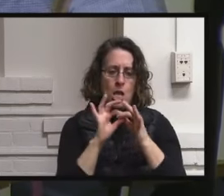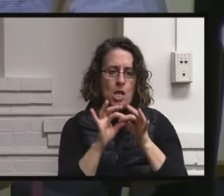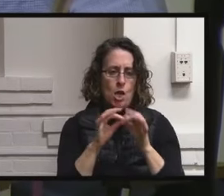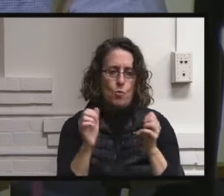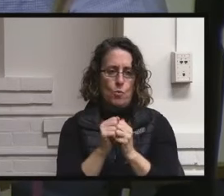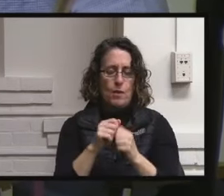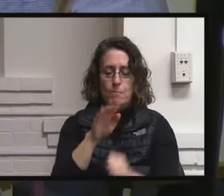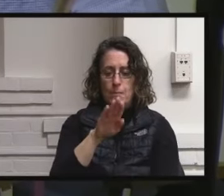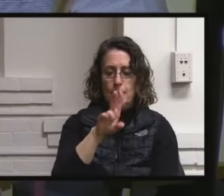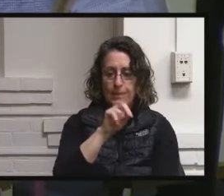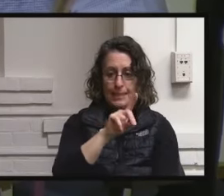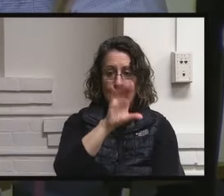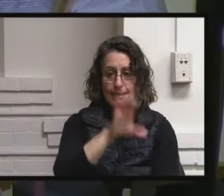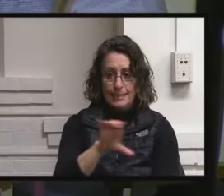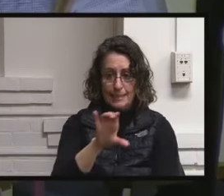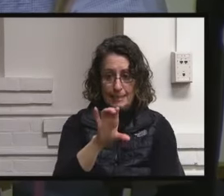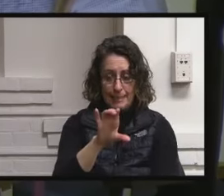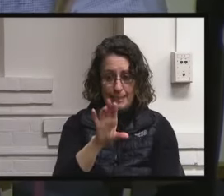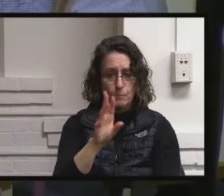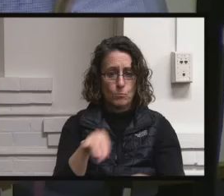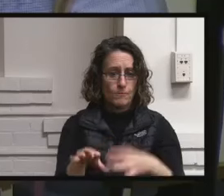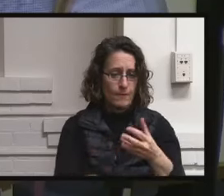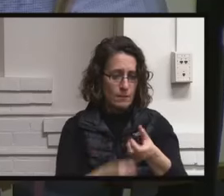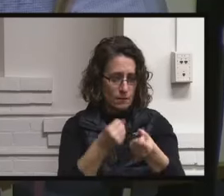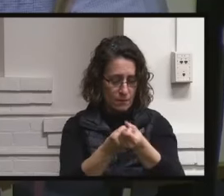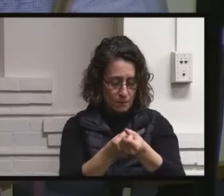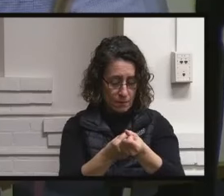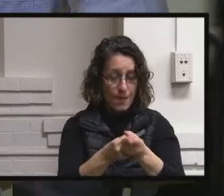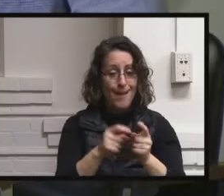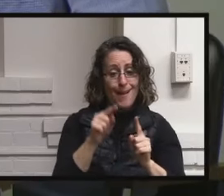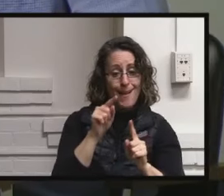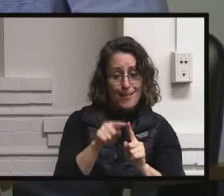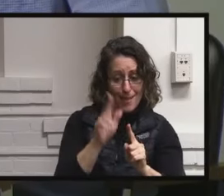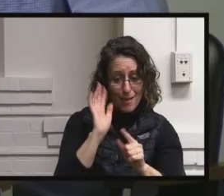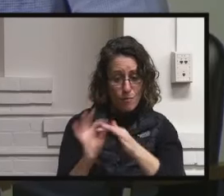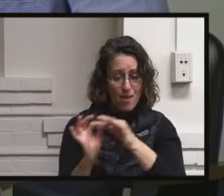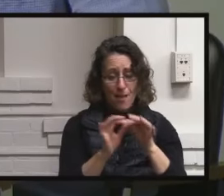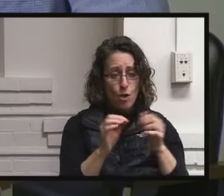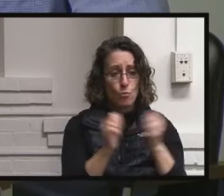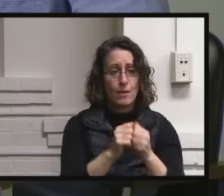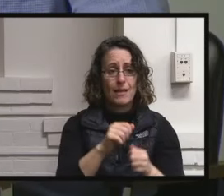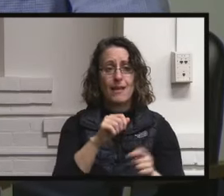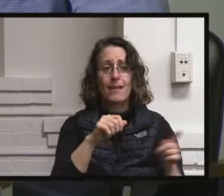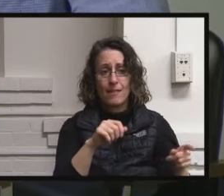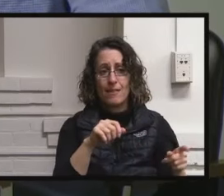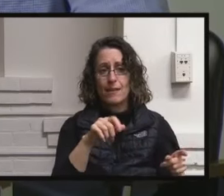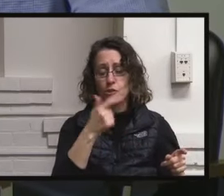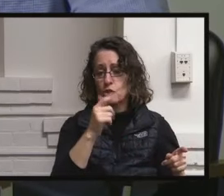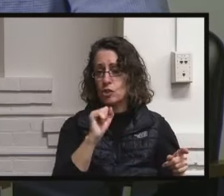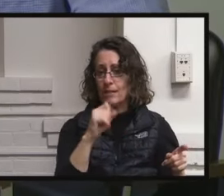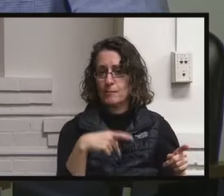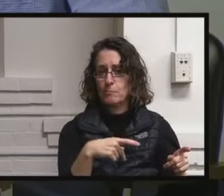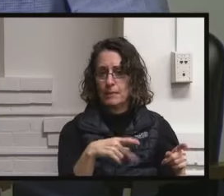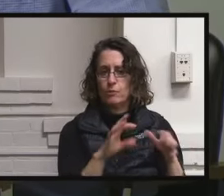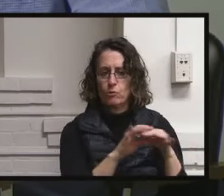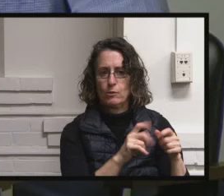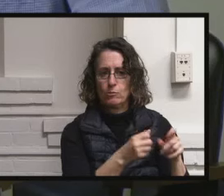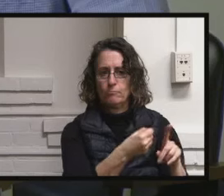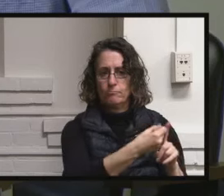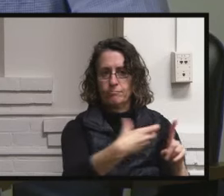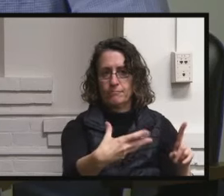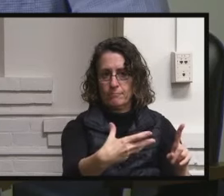Corporation as they work with and support GS Precision in their new expansion efforts. So pretty exciting